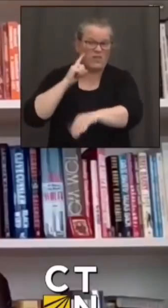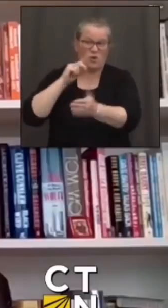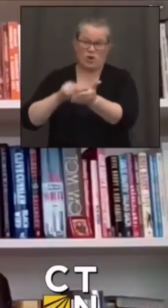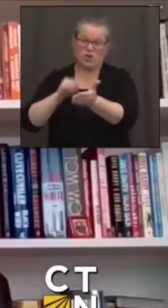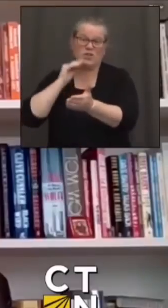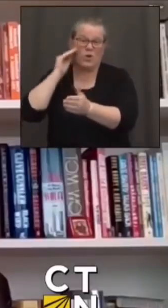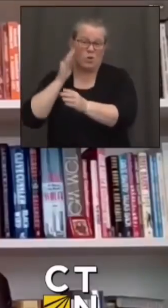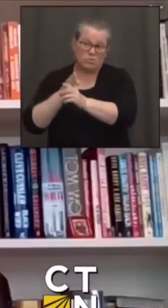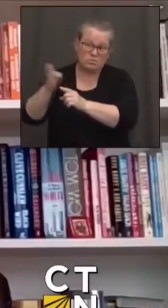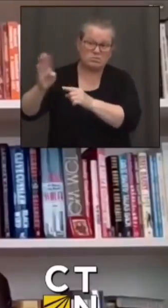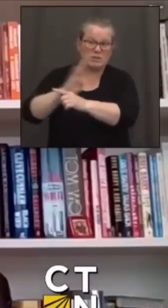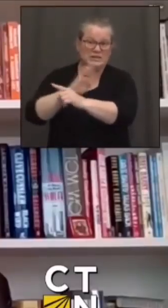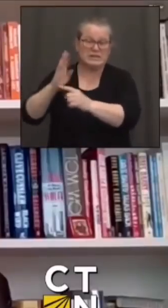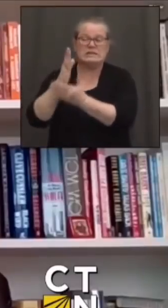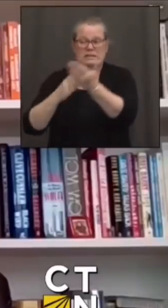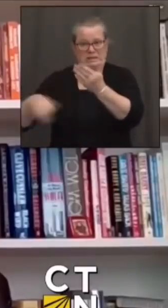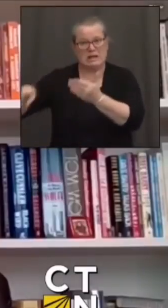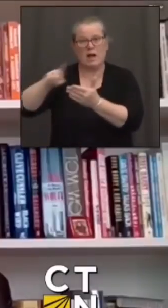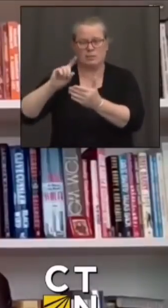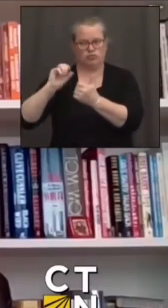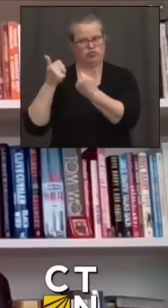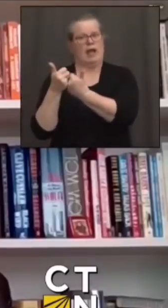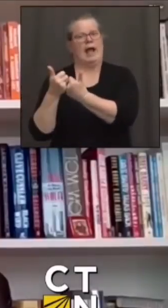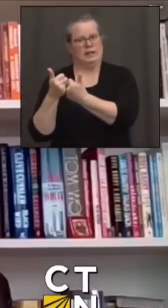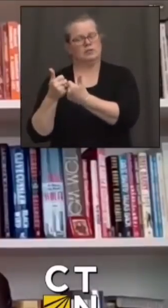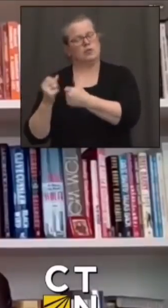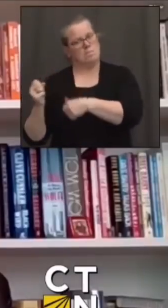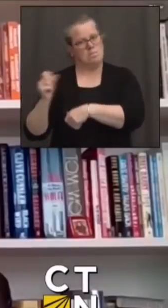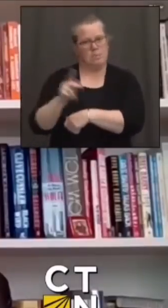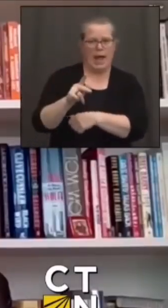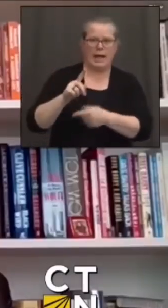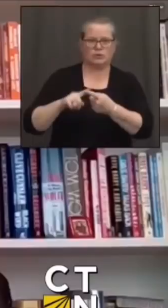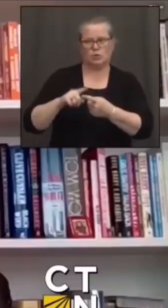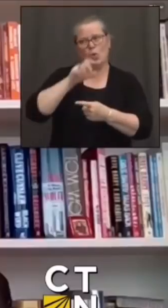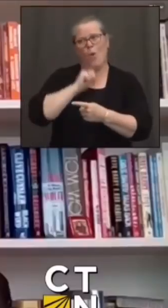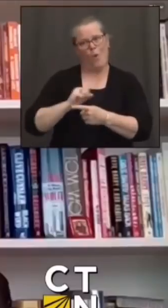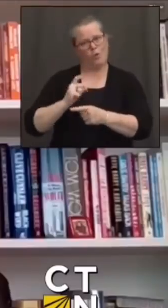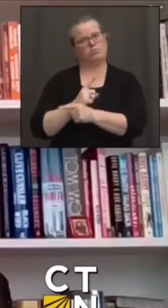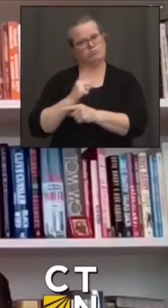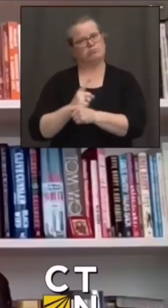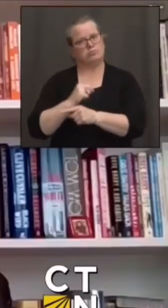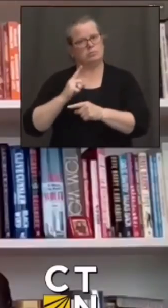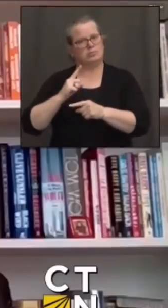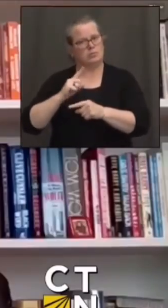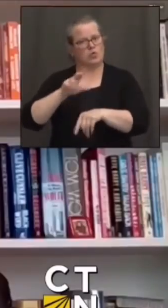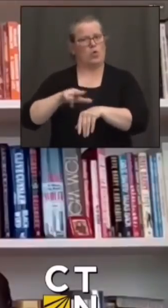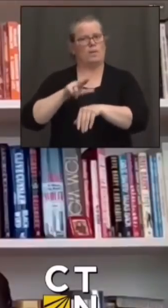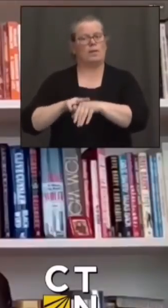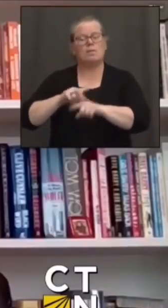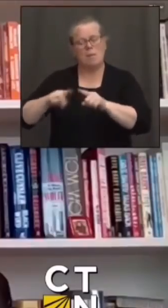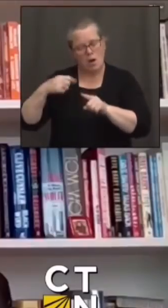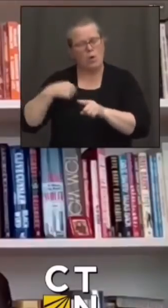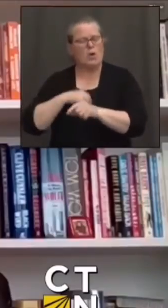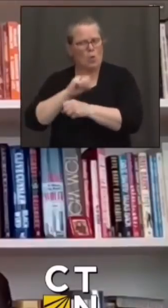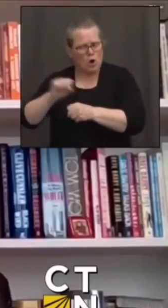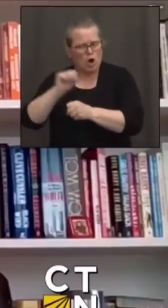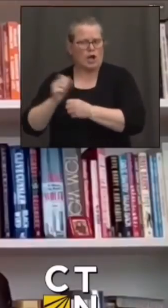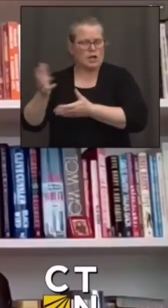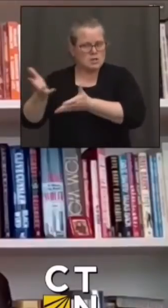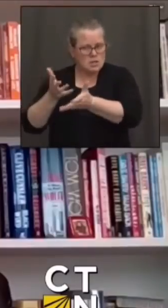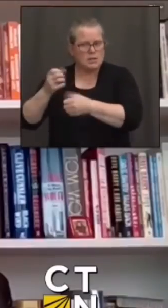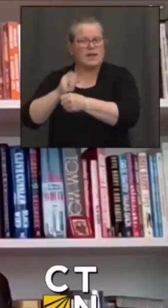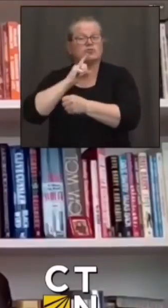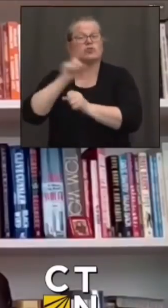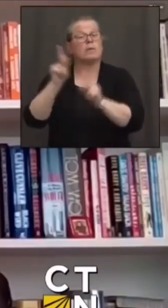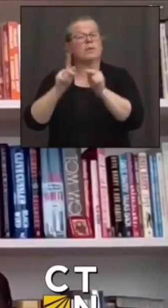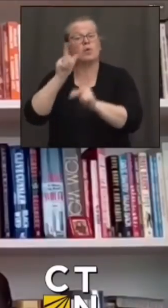maybe switching back to the new normal. But we are continuing to work with them to push to make sure that individuals residing